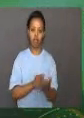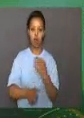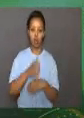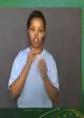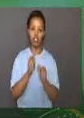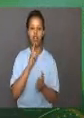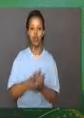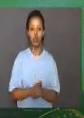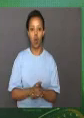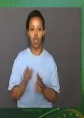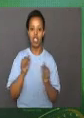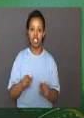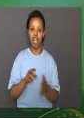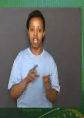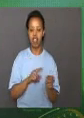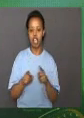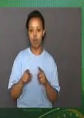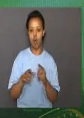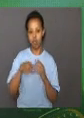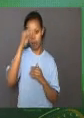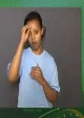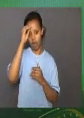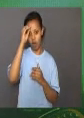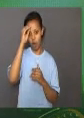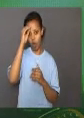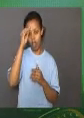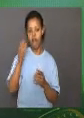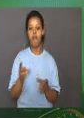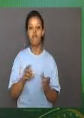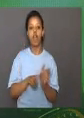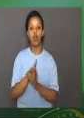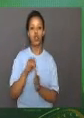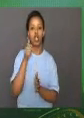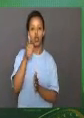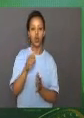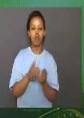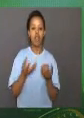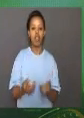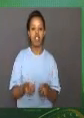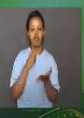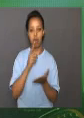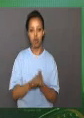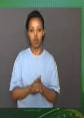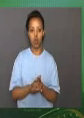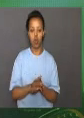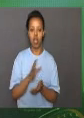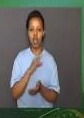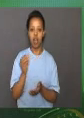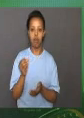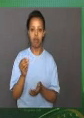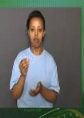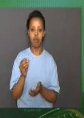Today, we will learn how viruses multiply. We will compare the